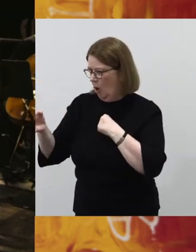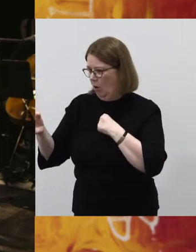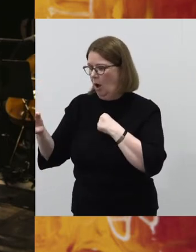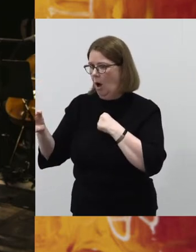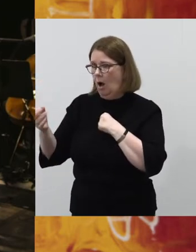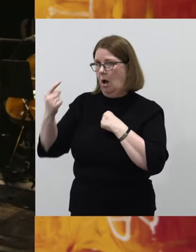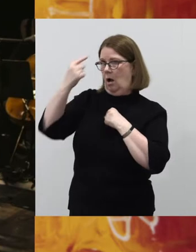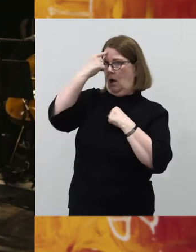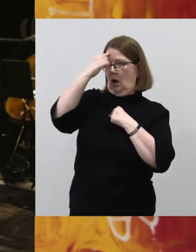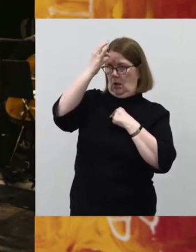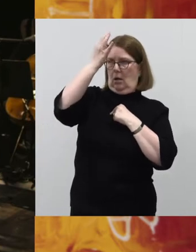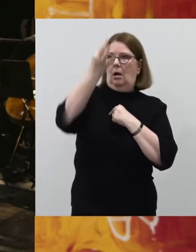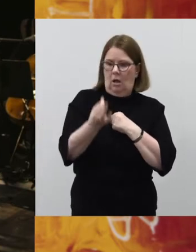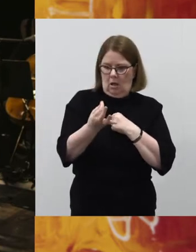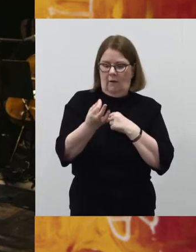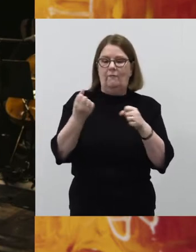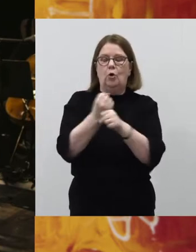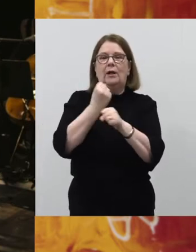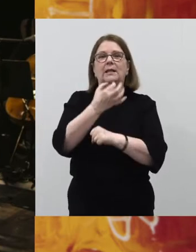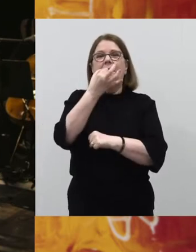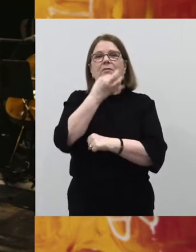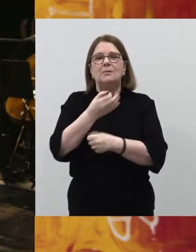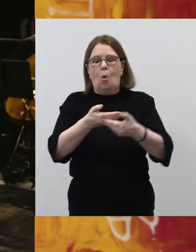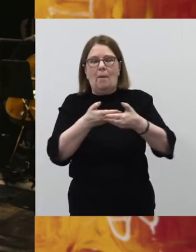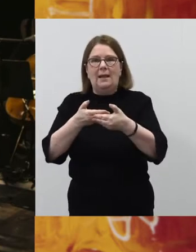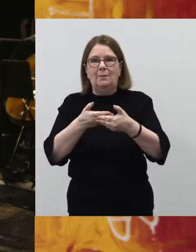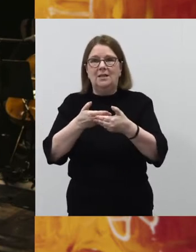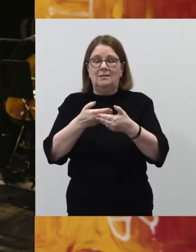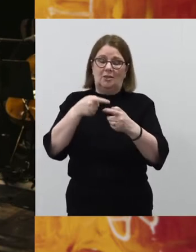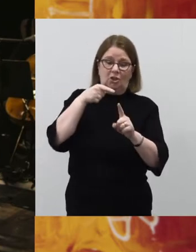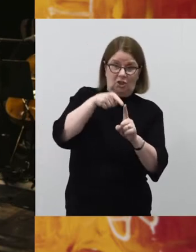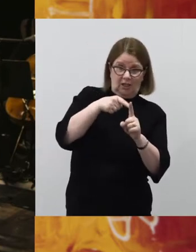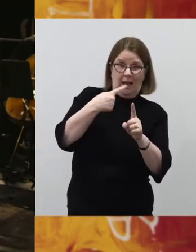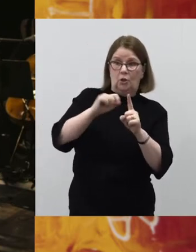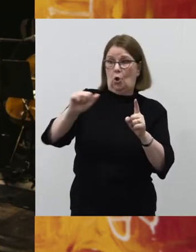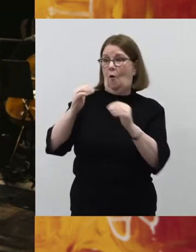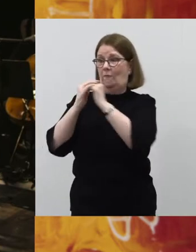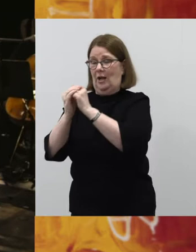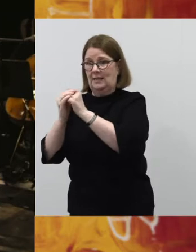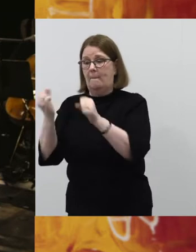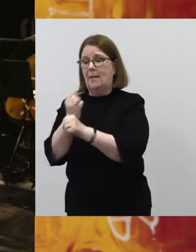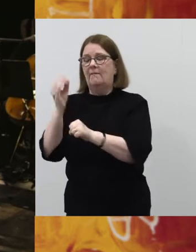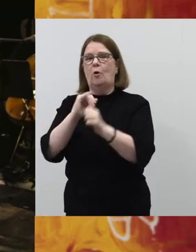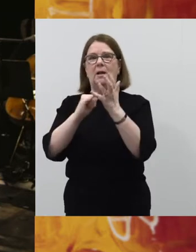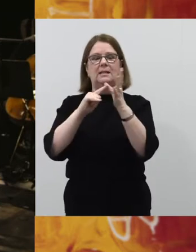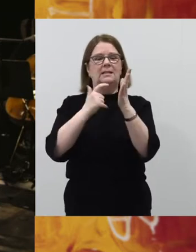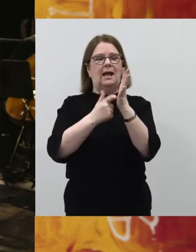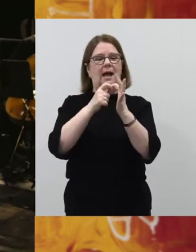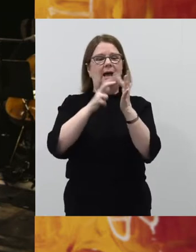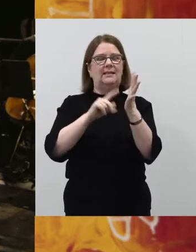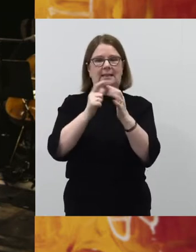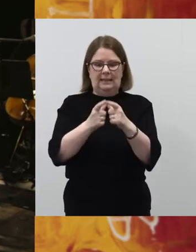to establish a point of equilibrium. As Max Richter says, music enables me to live my life.